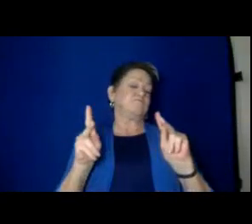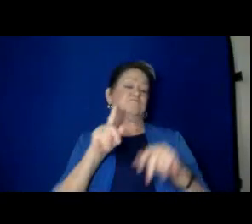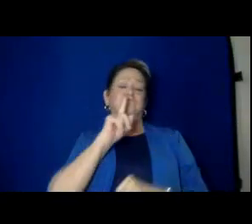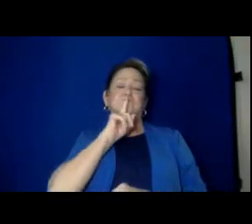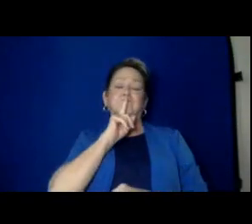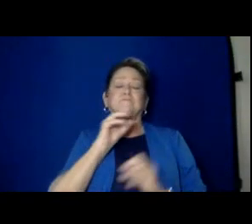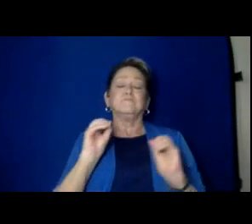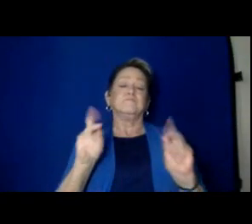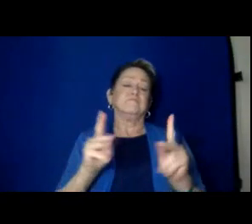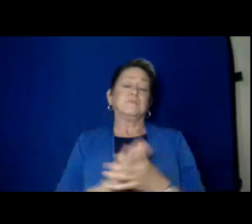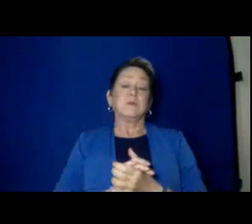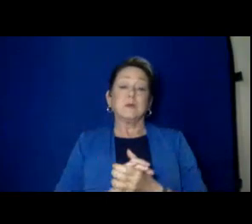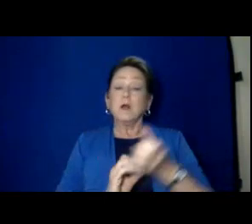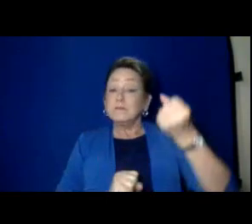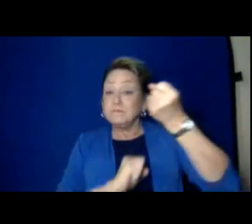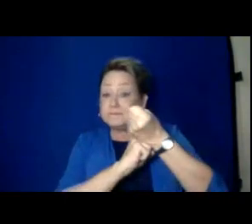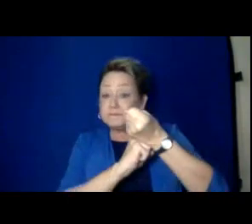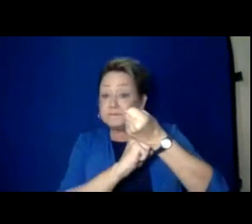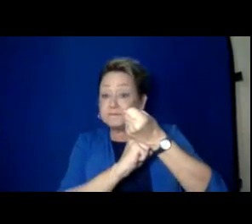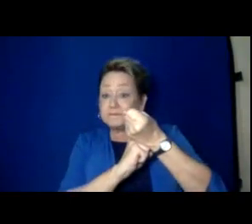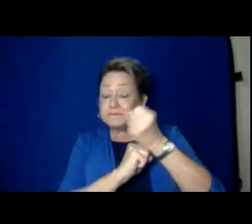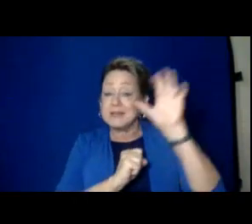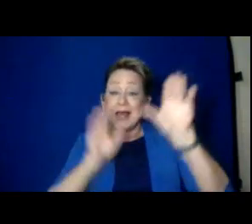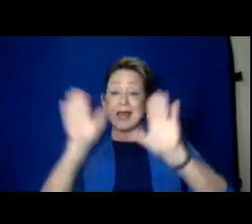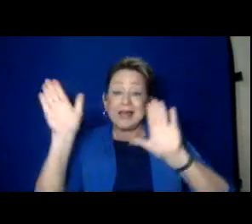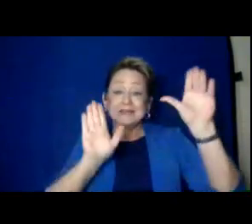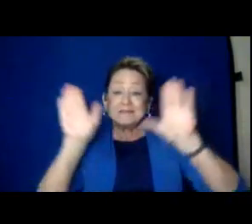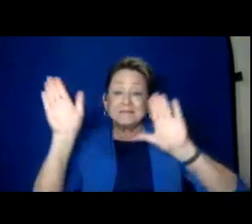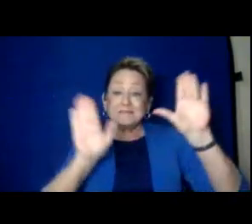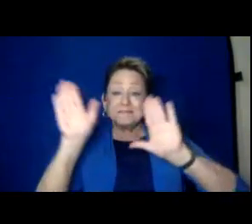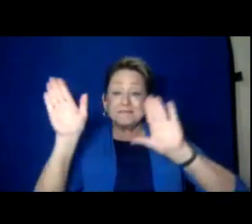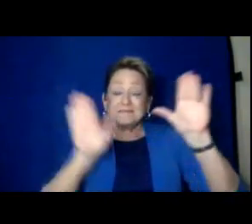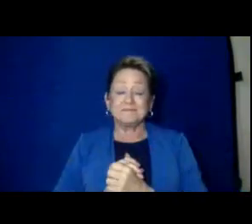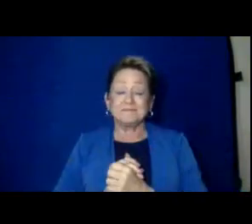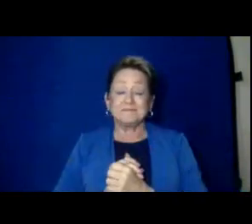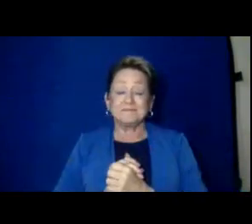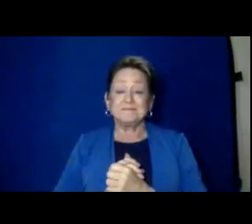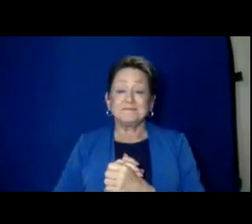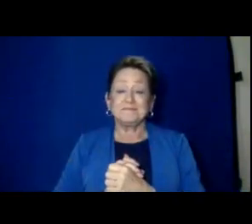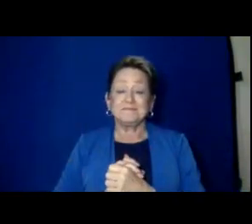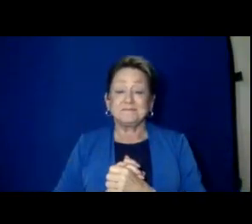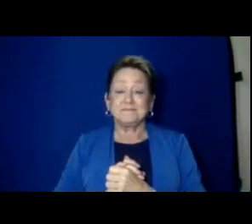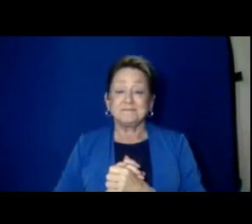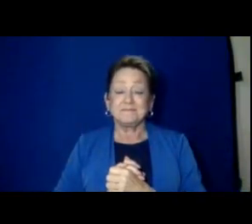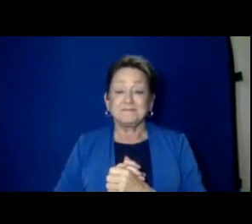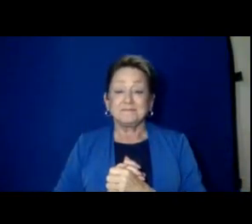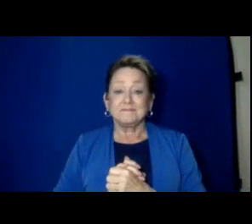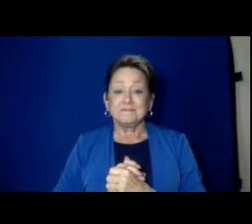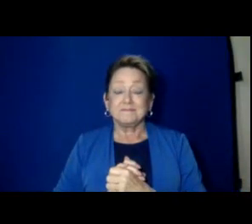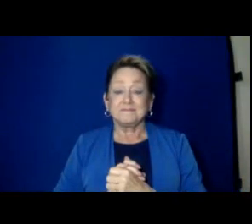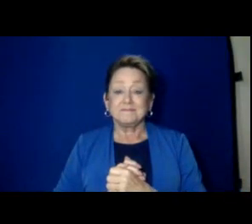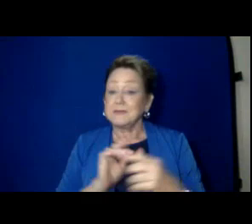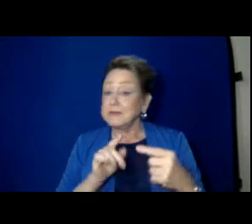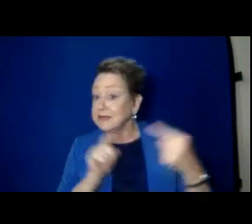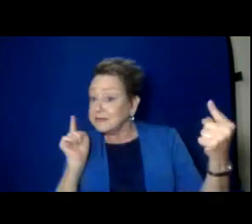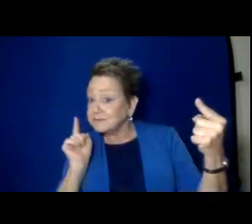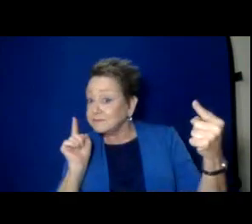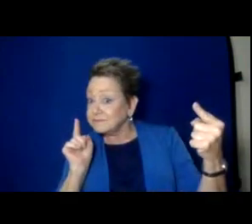Okay, all in favor? Aye. Aye. Aye.